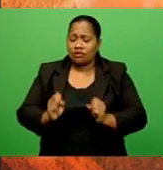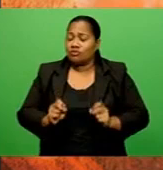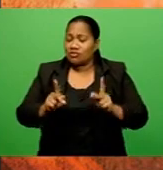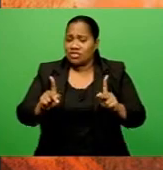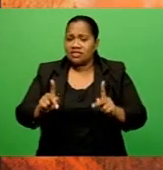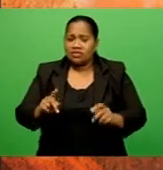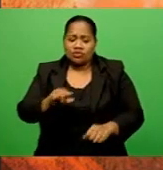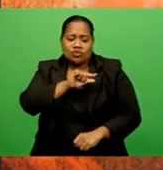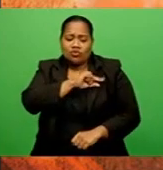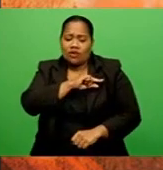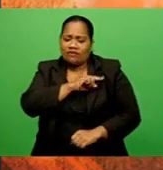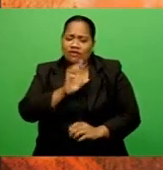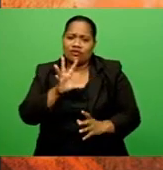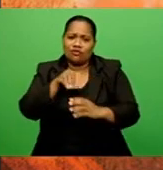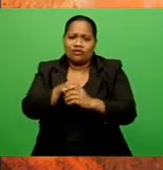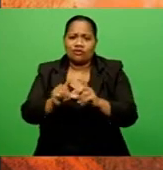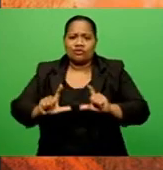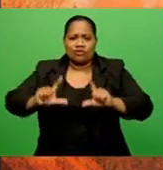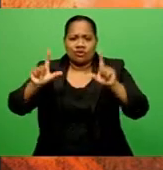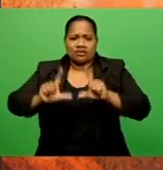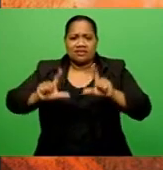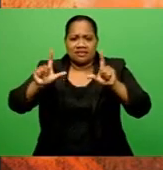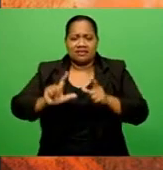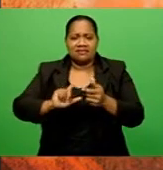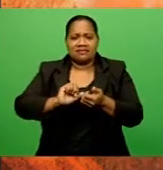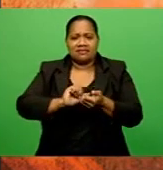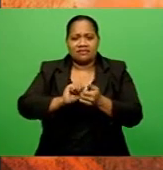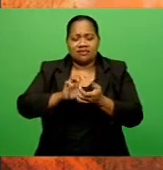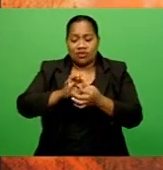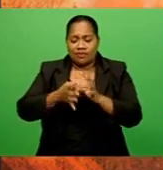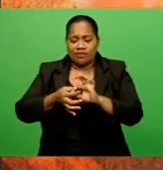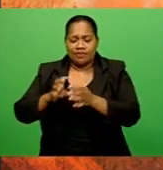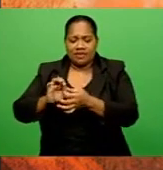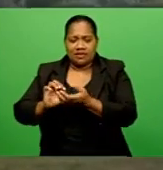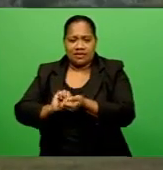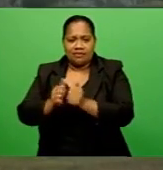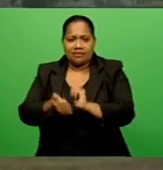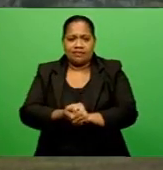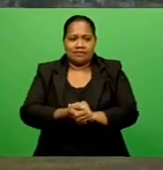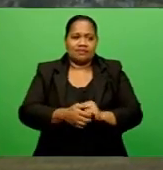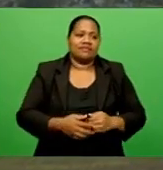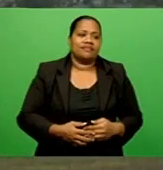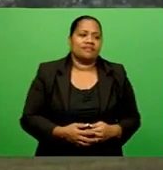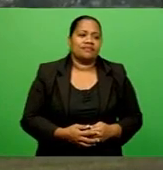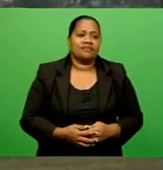Olympic Games via local competitions. Tali Materukula explains.